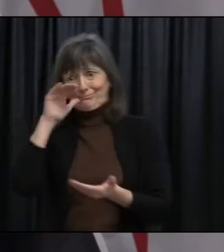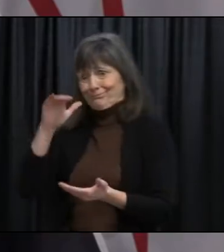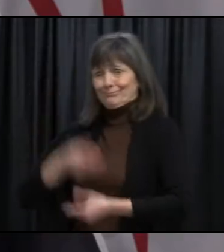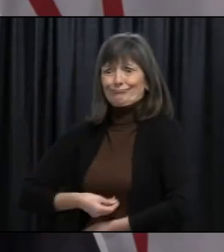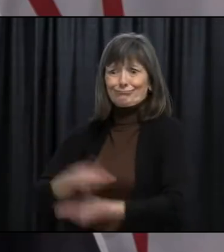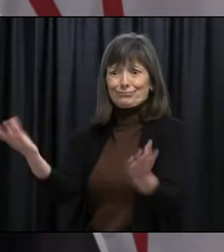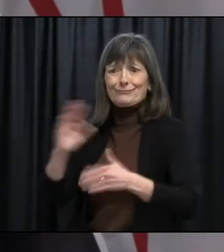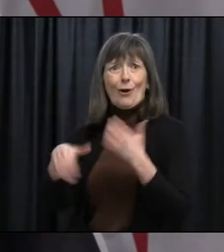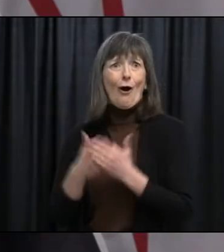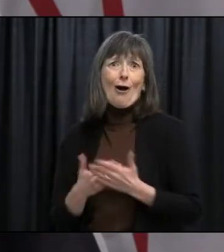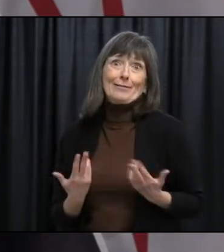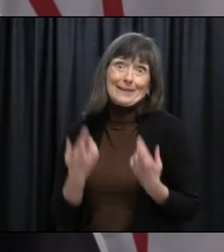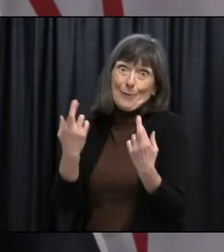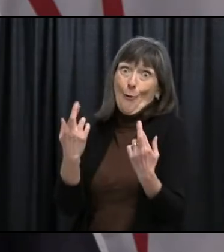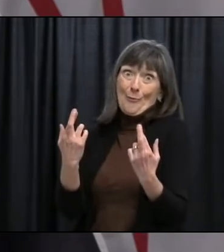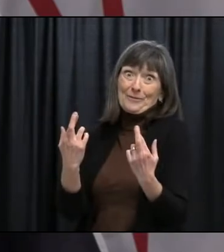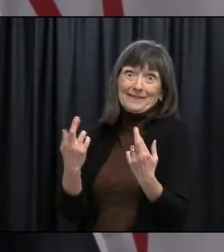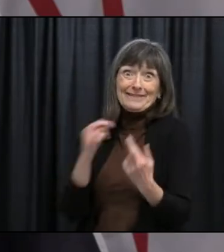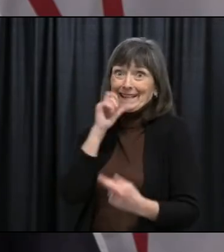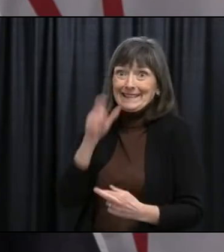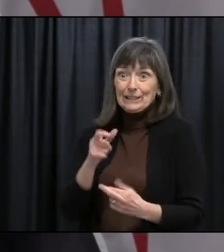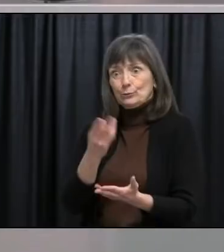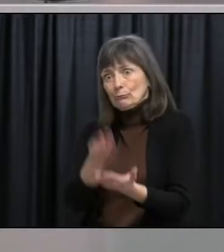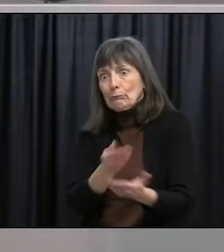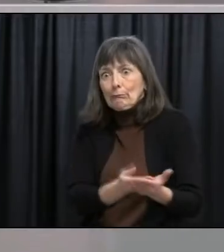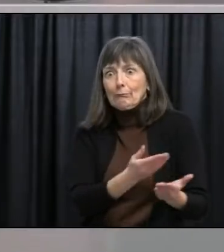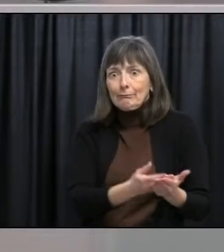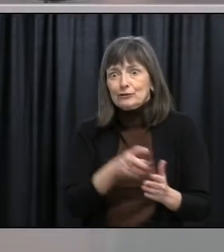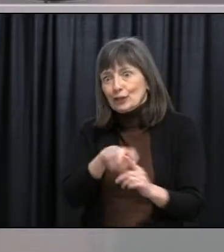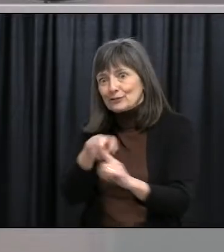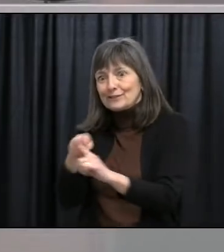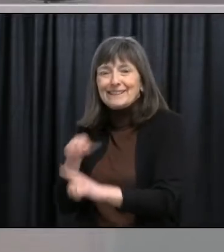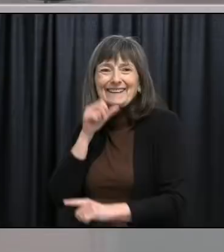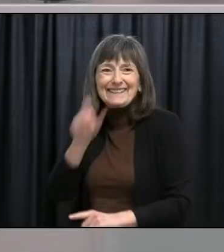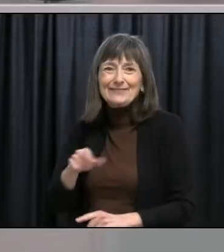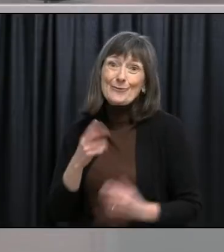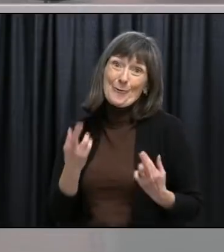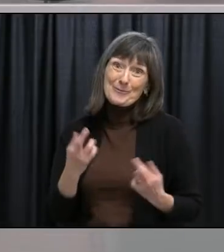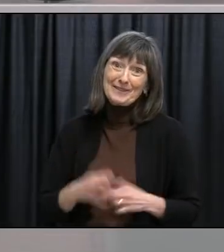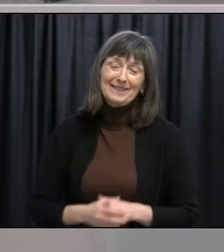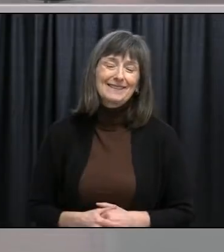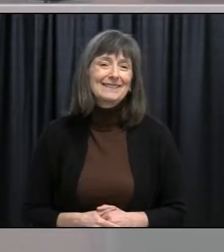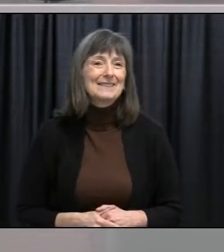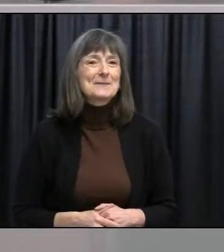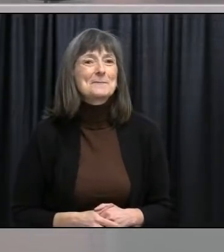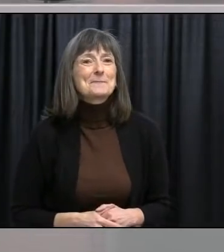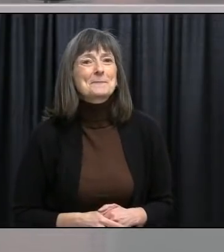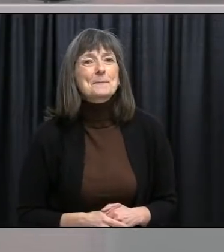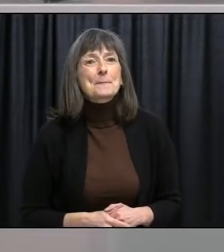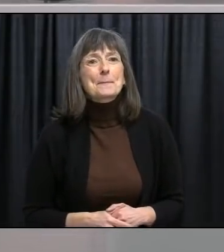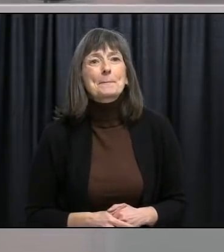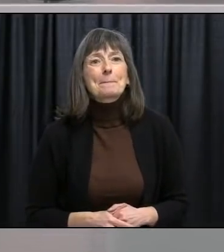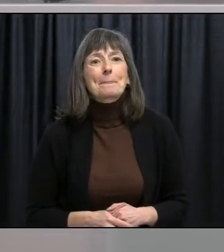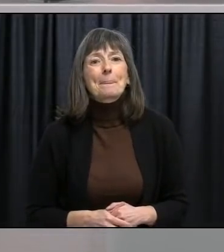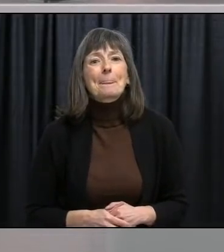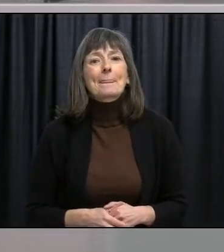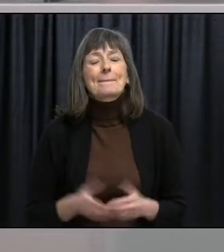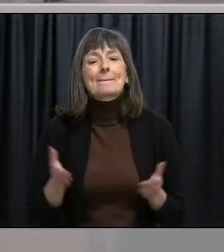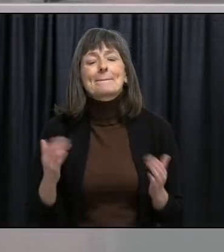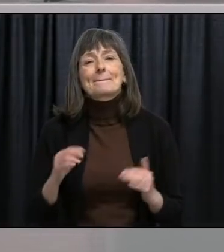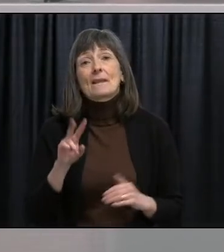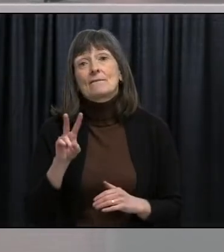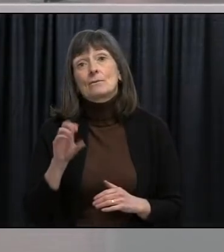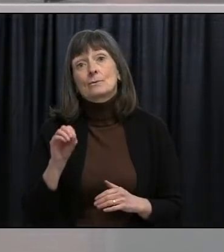really saying what I'm hoping for, but we'll see. Thanks. Our next questions are from Richard Duggan